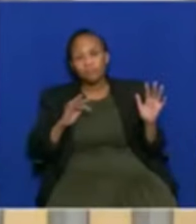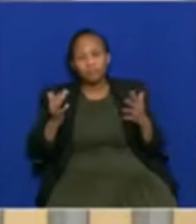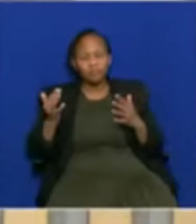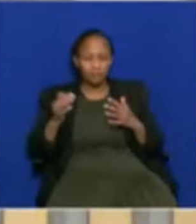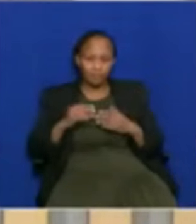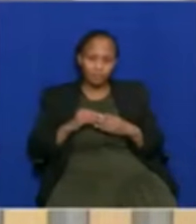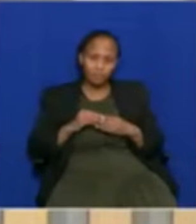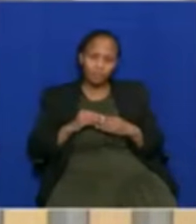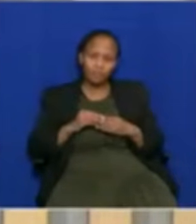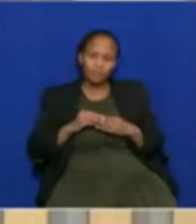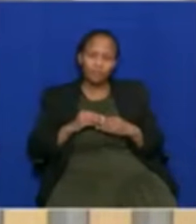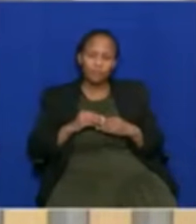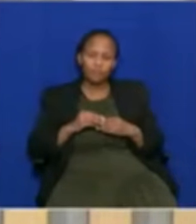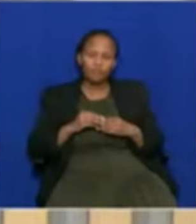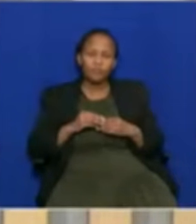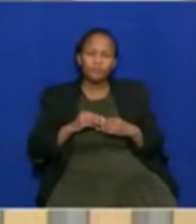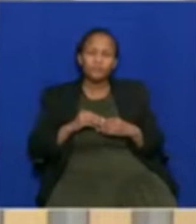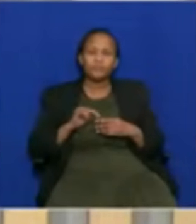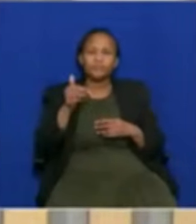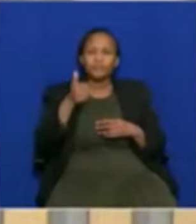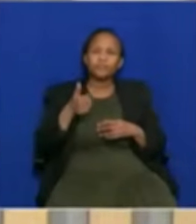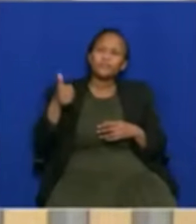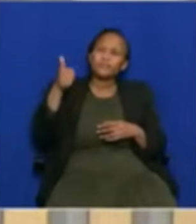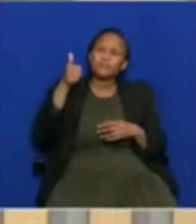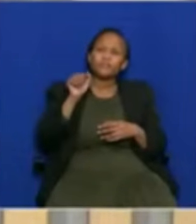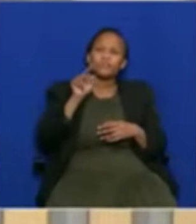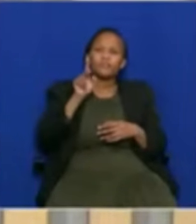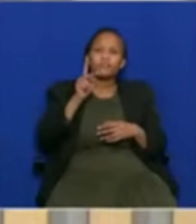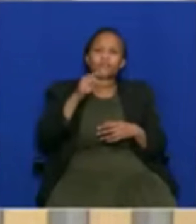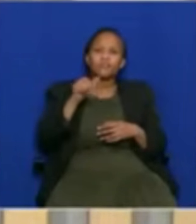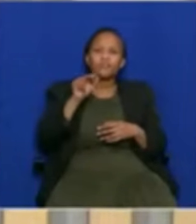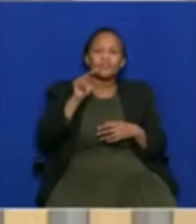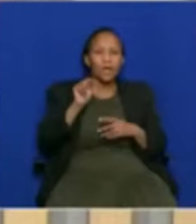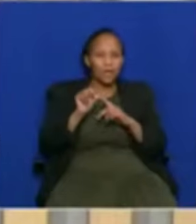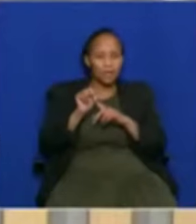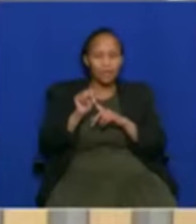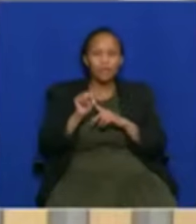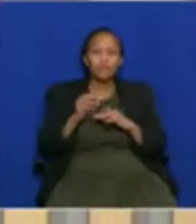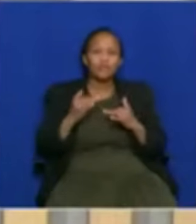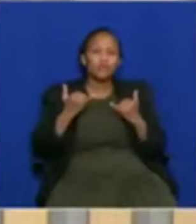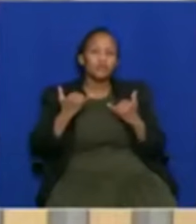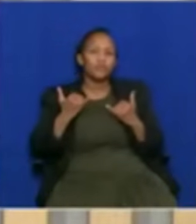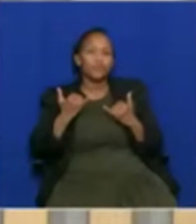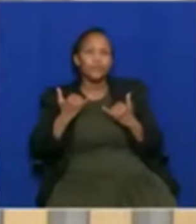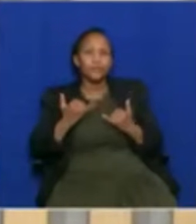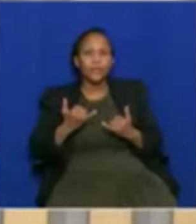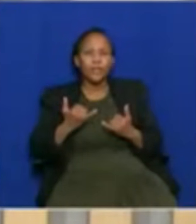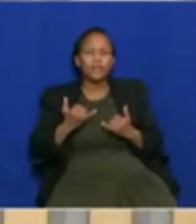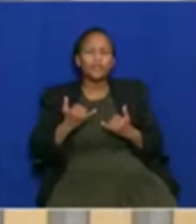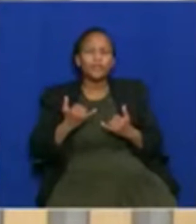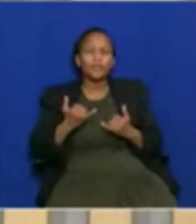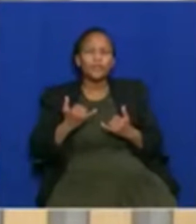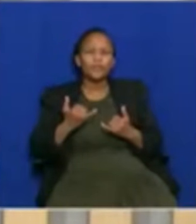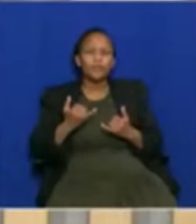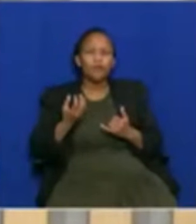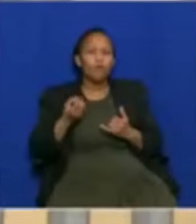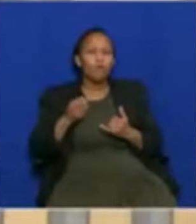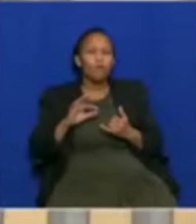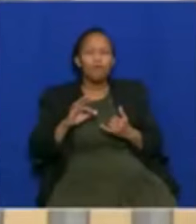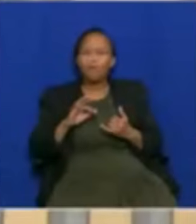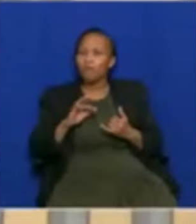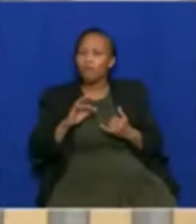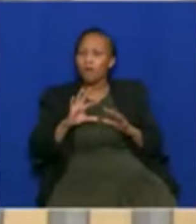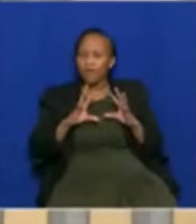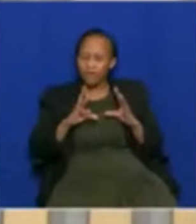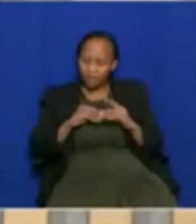General Khan. As of today, and everything that is surrounded General Khan and his